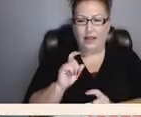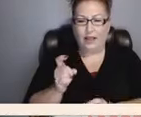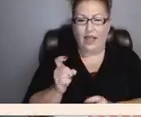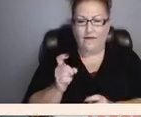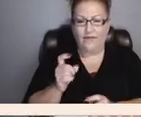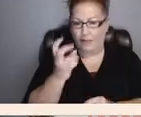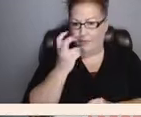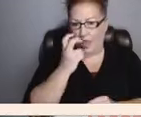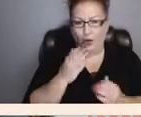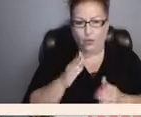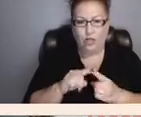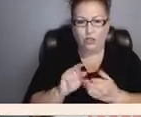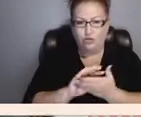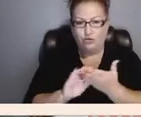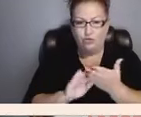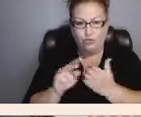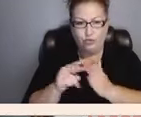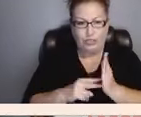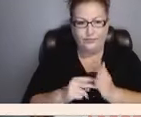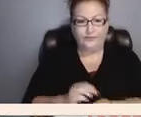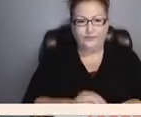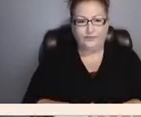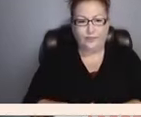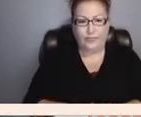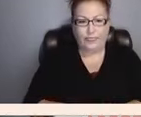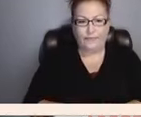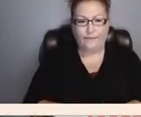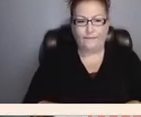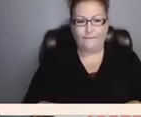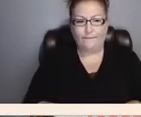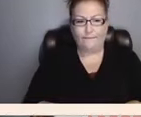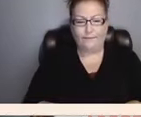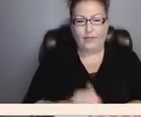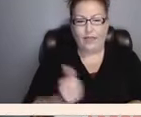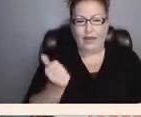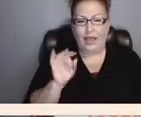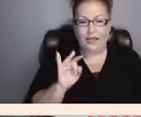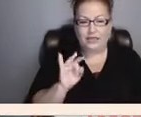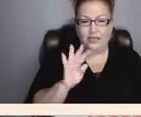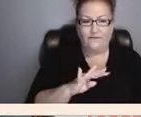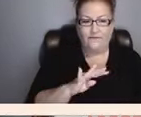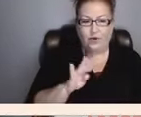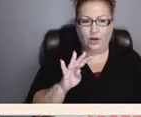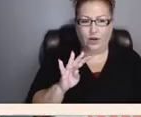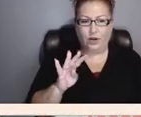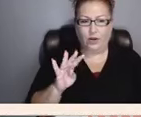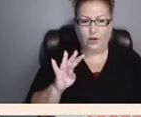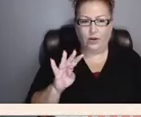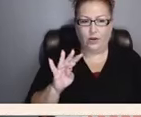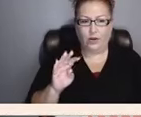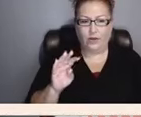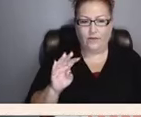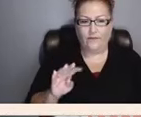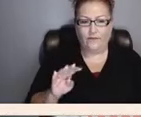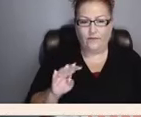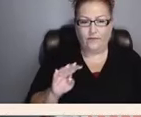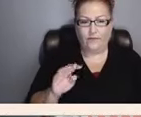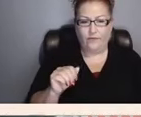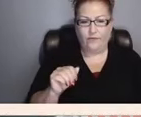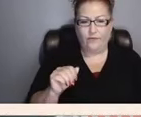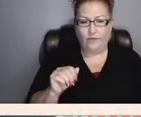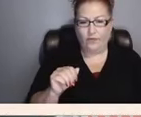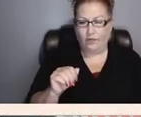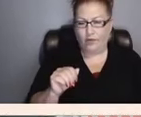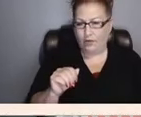1844. in the early version of the